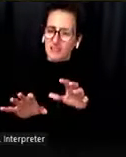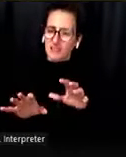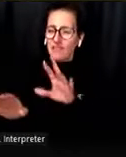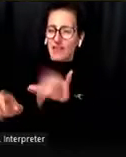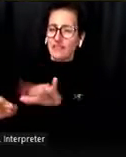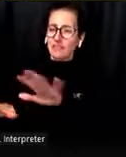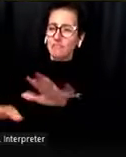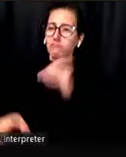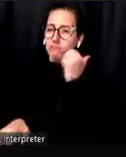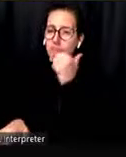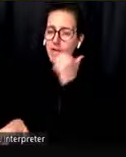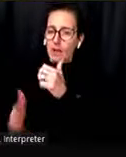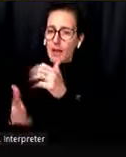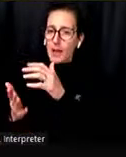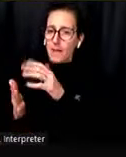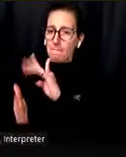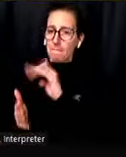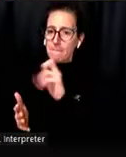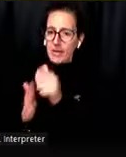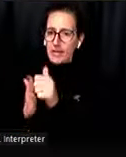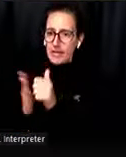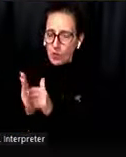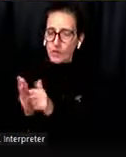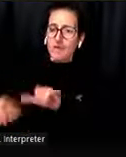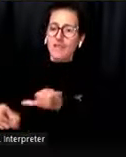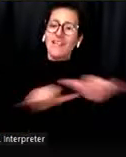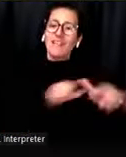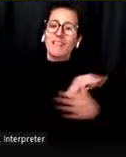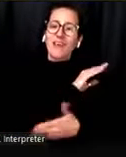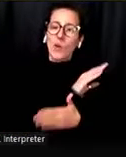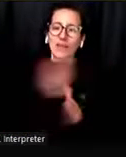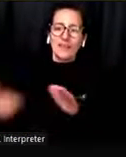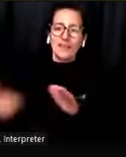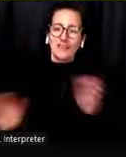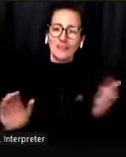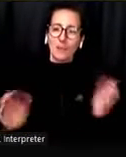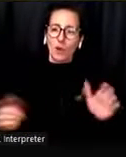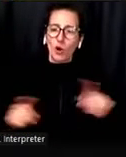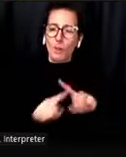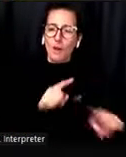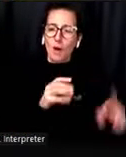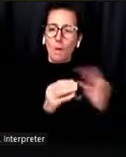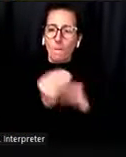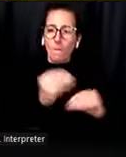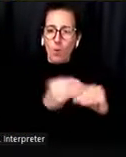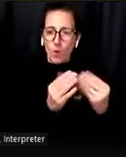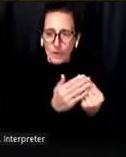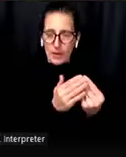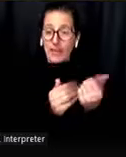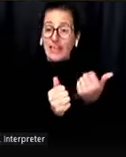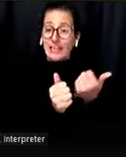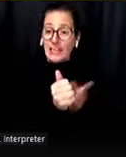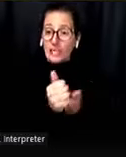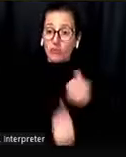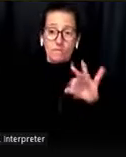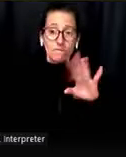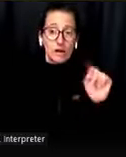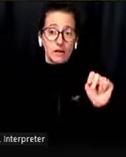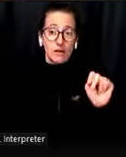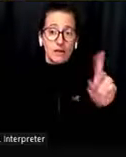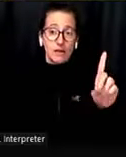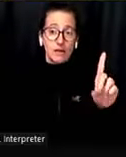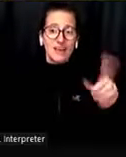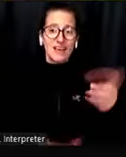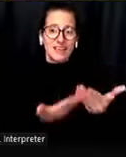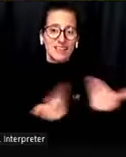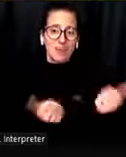funds than just a handful of them. So each fund acts like a separate account for us to ensure that those